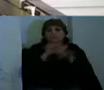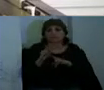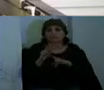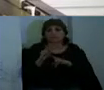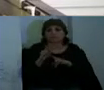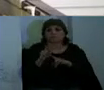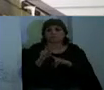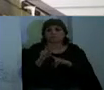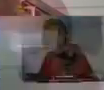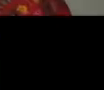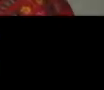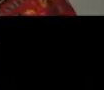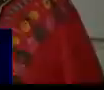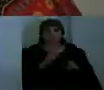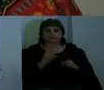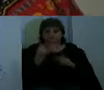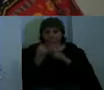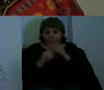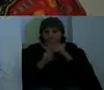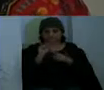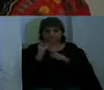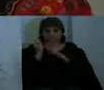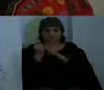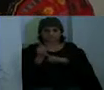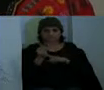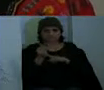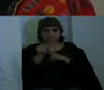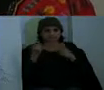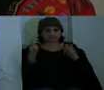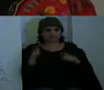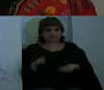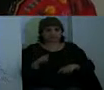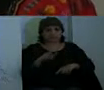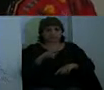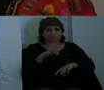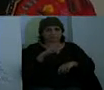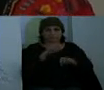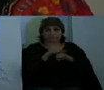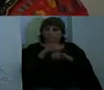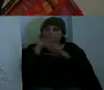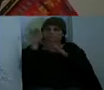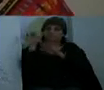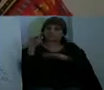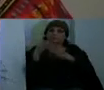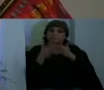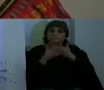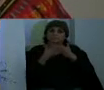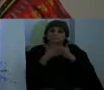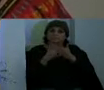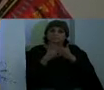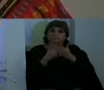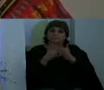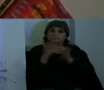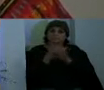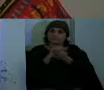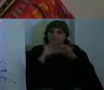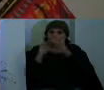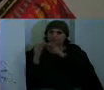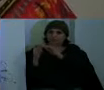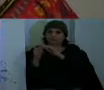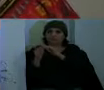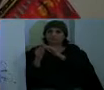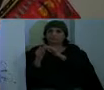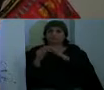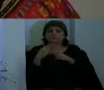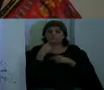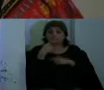The final scene comes on a mountain near Jerusalem. He commissions his disciples to spread